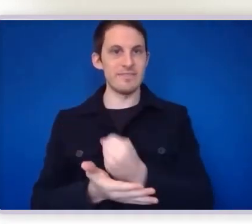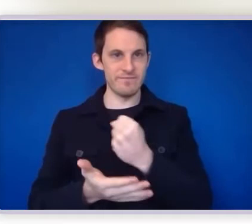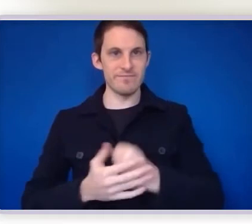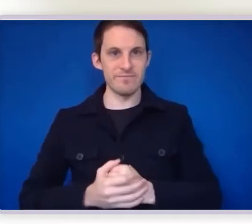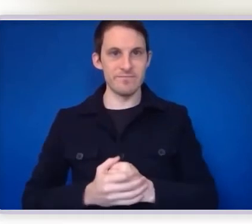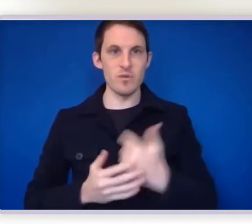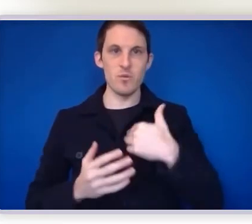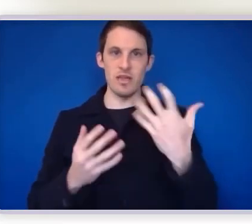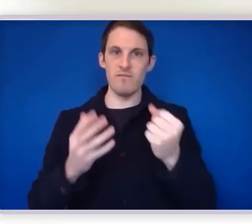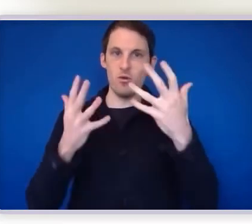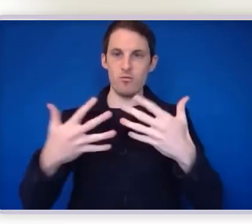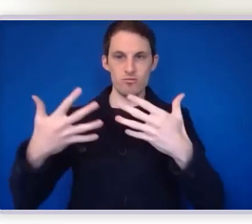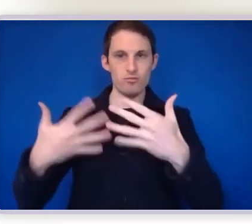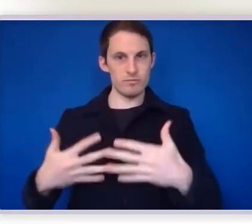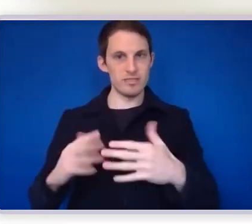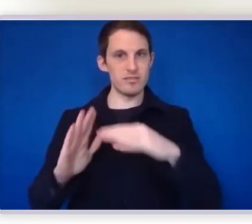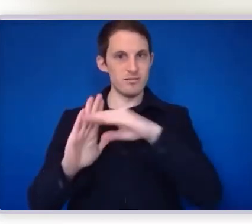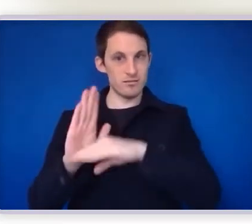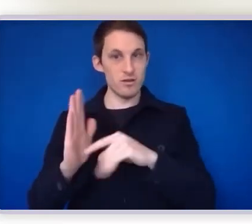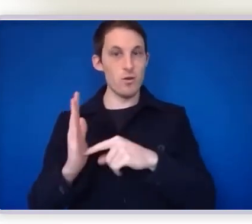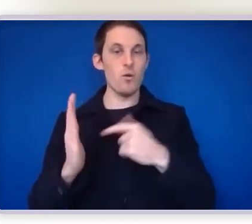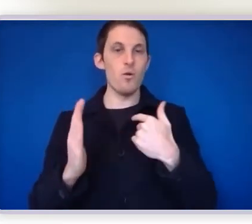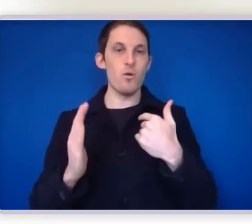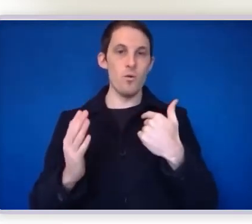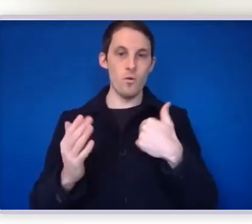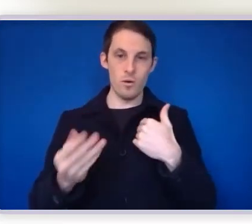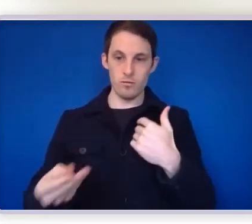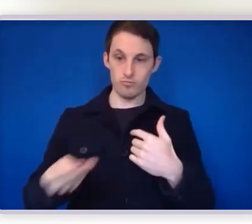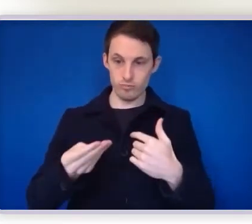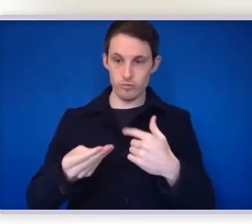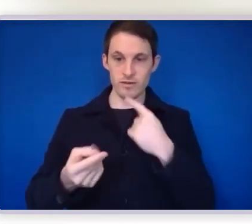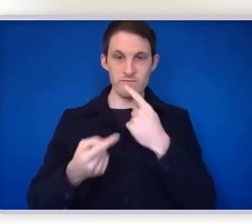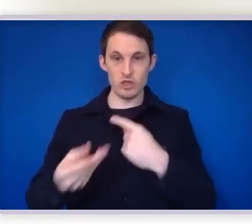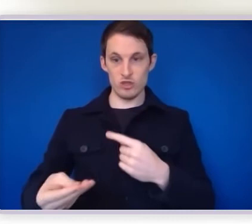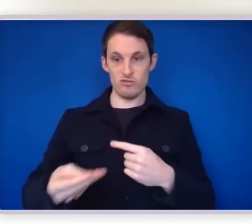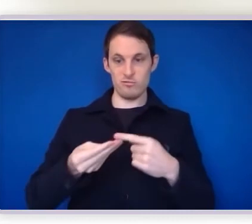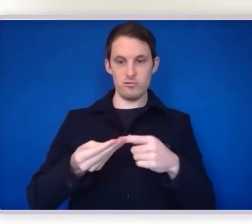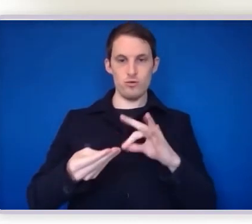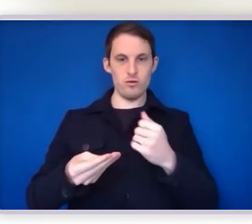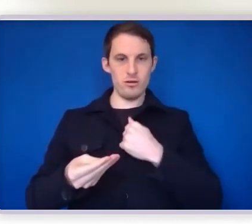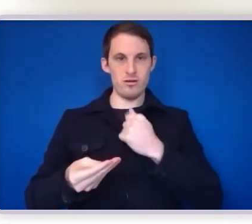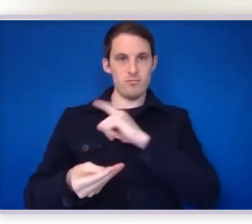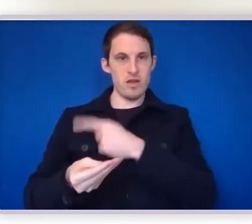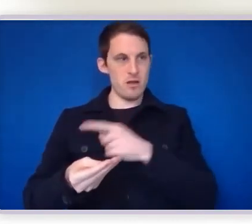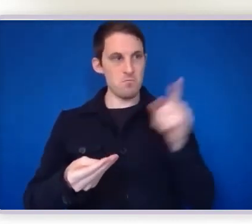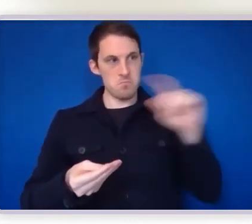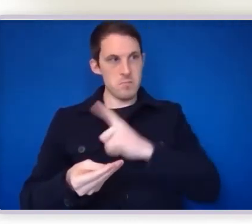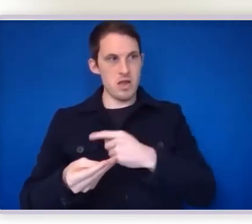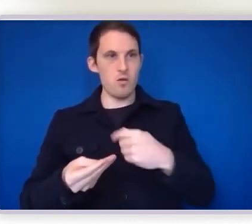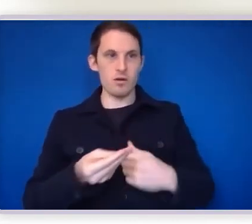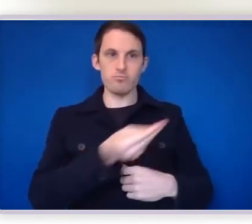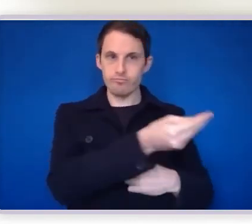place whereby we share information appropriately, and we take obviously